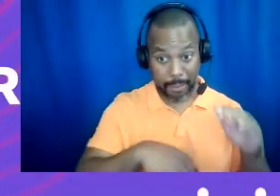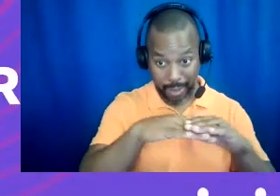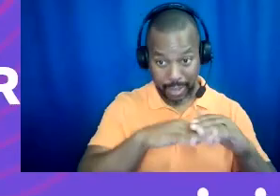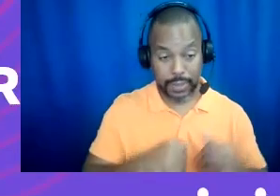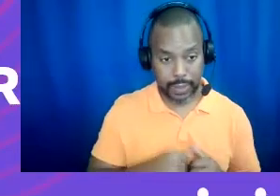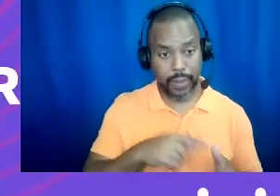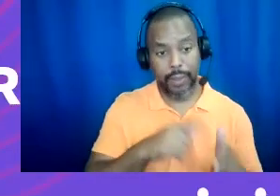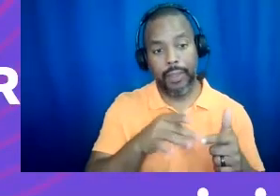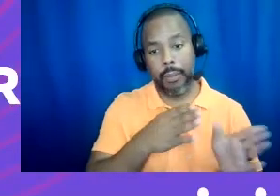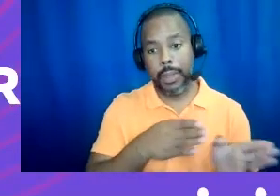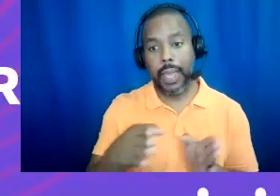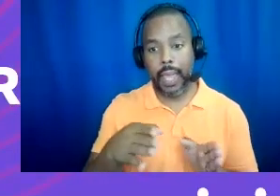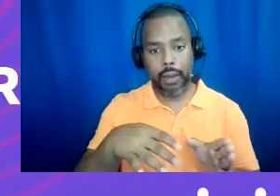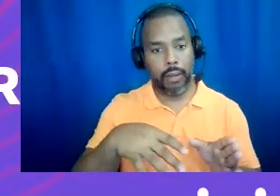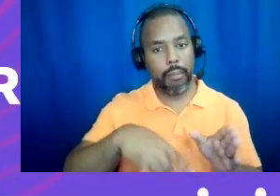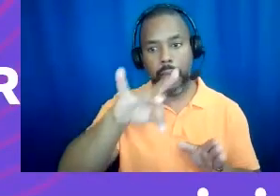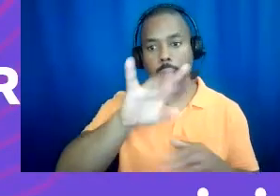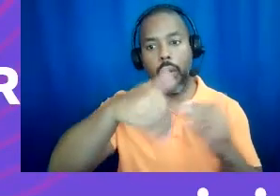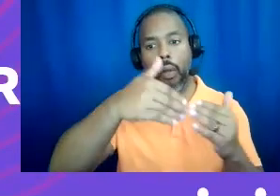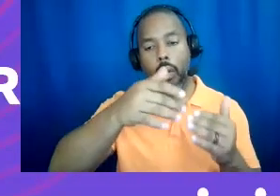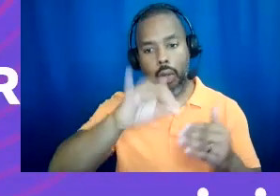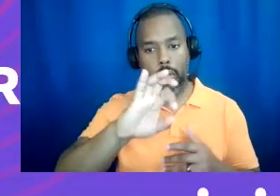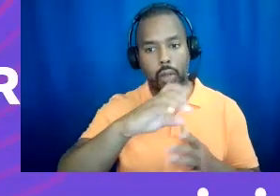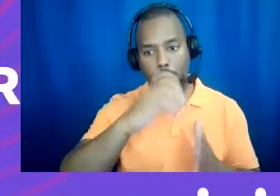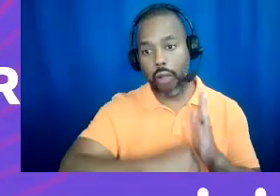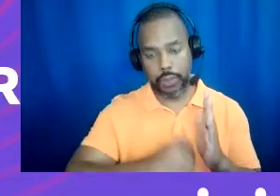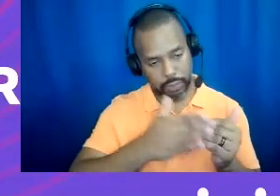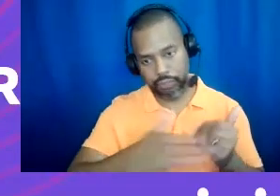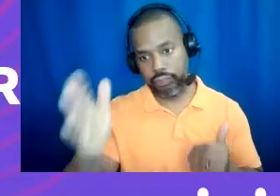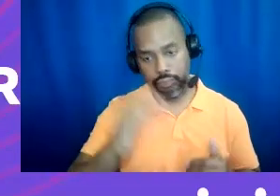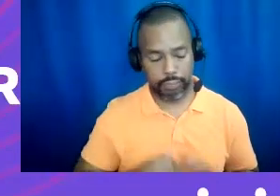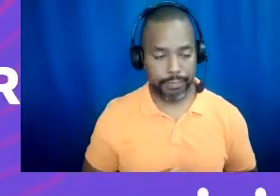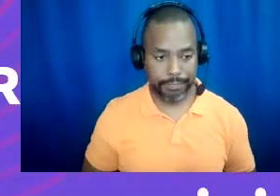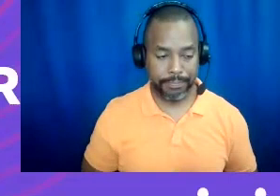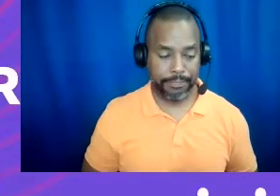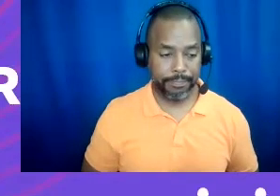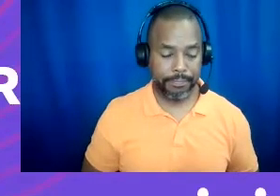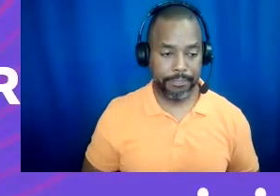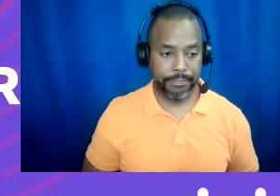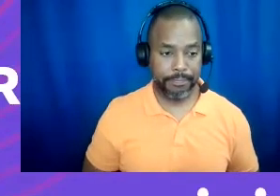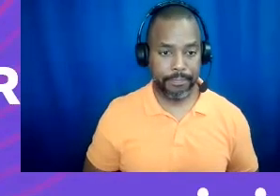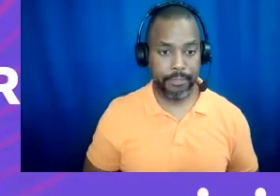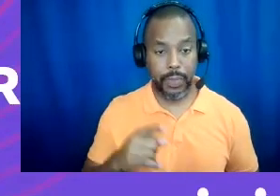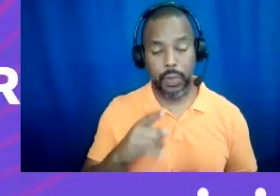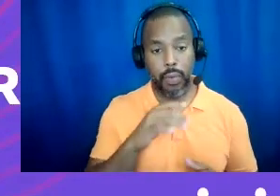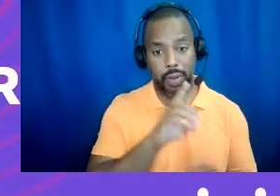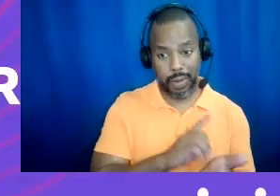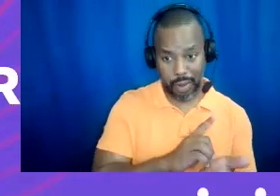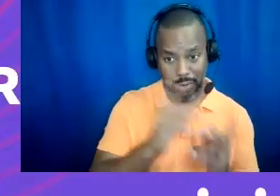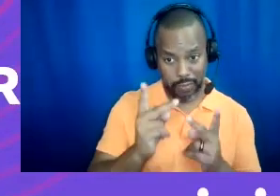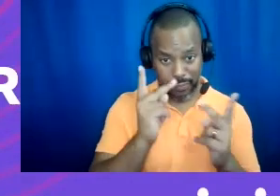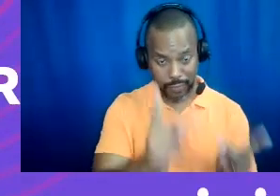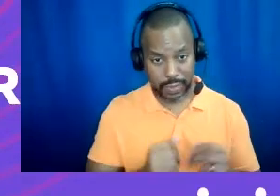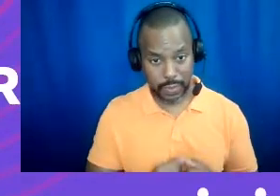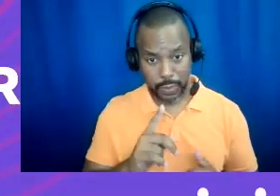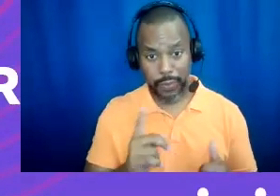then picks up all costs for services at 100% for the rest of the calendar year. Your doctor visits, keep in mind your first